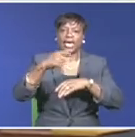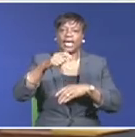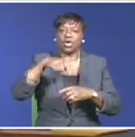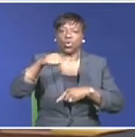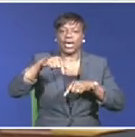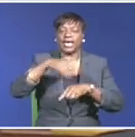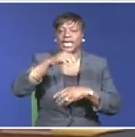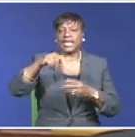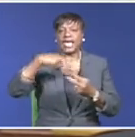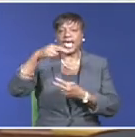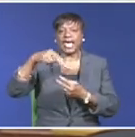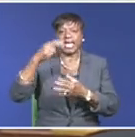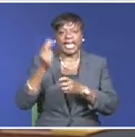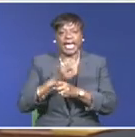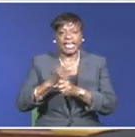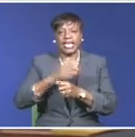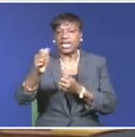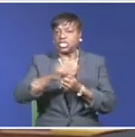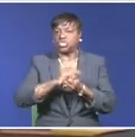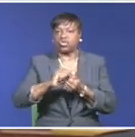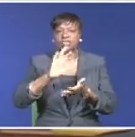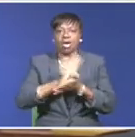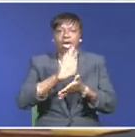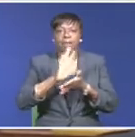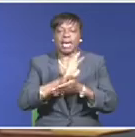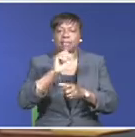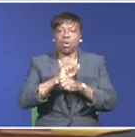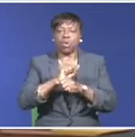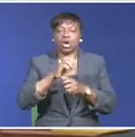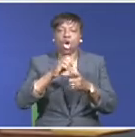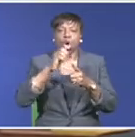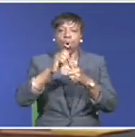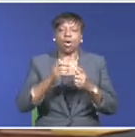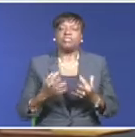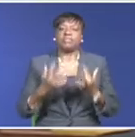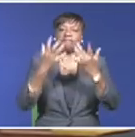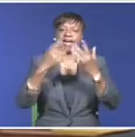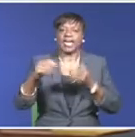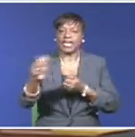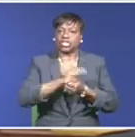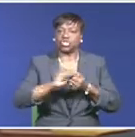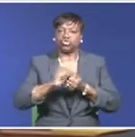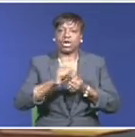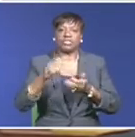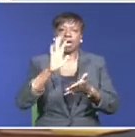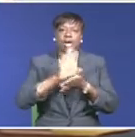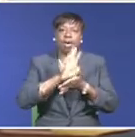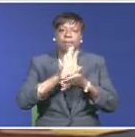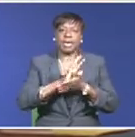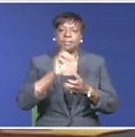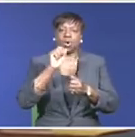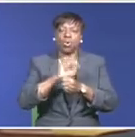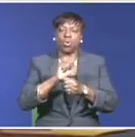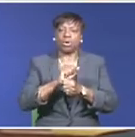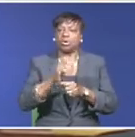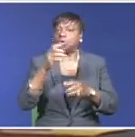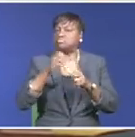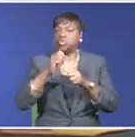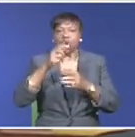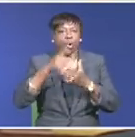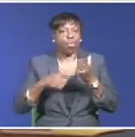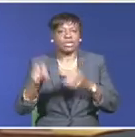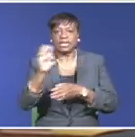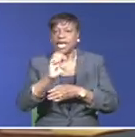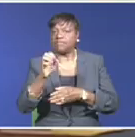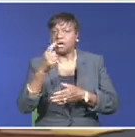destroyed our paperwork, or a fire destroyed our paperwork, or it got whatever,